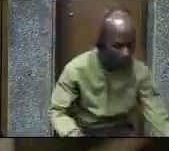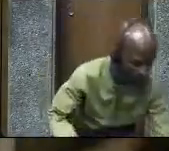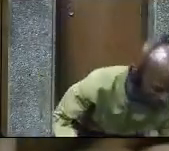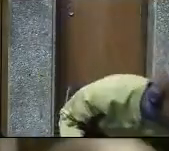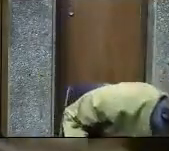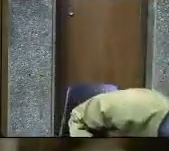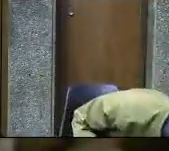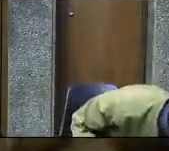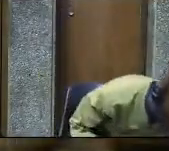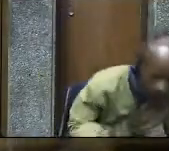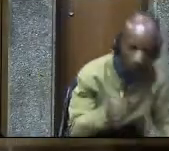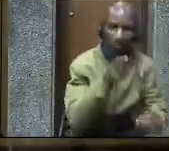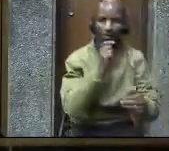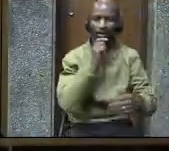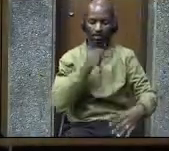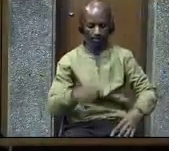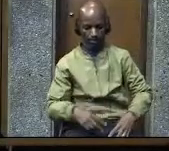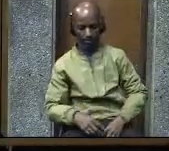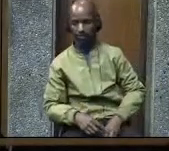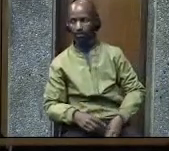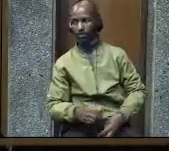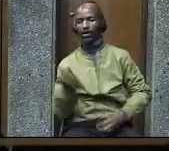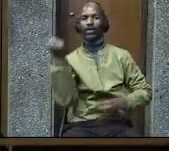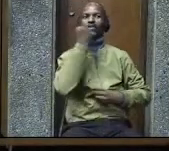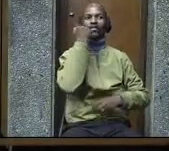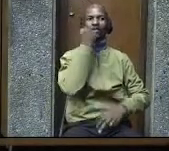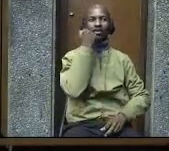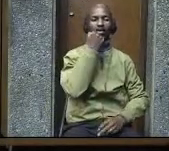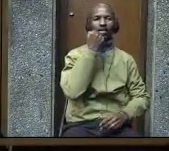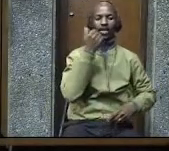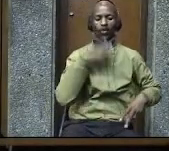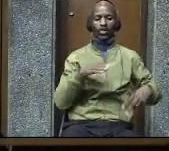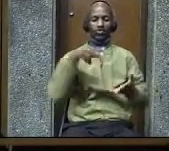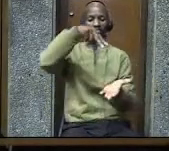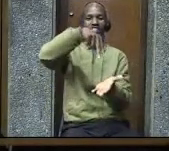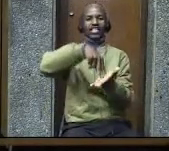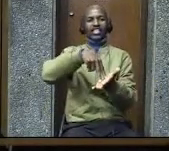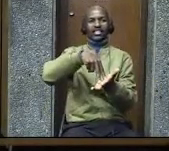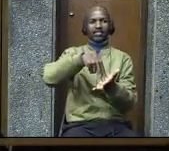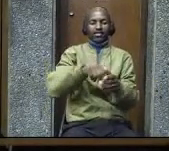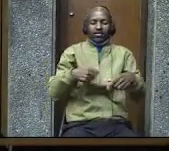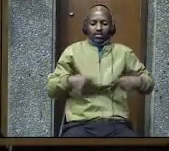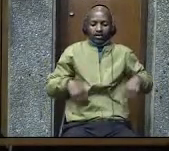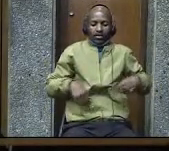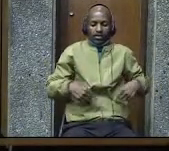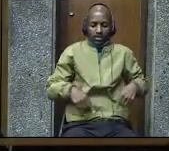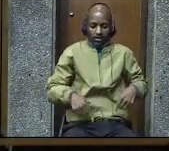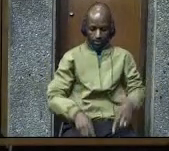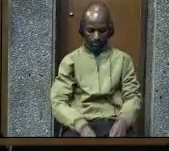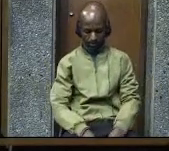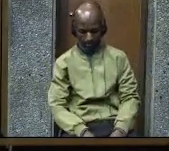Good morning. Kopalin swarele nke kopa o ema ka maoto ke hatsetse